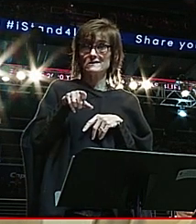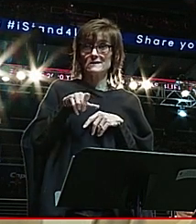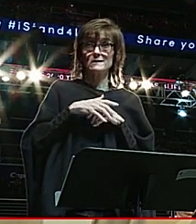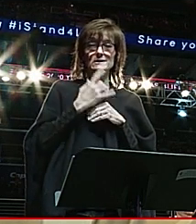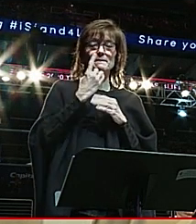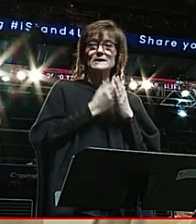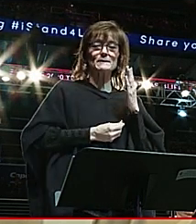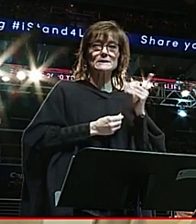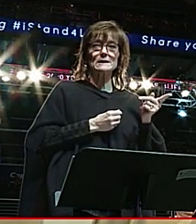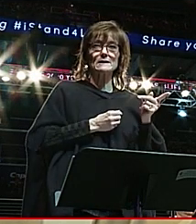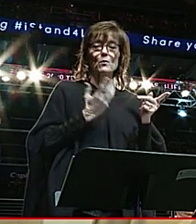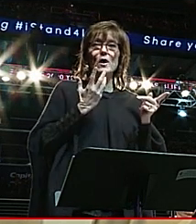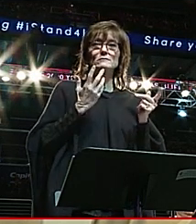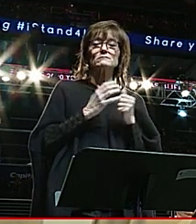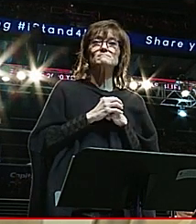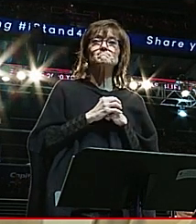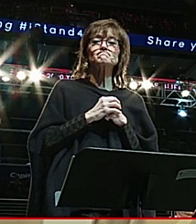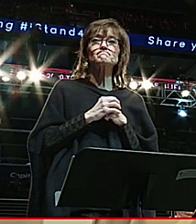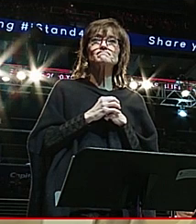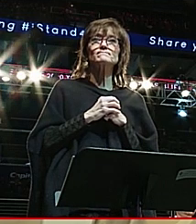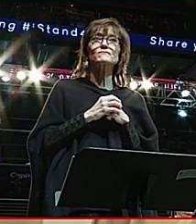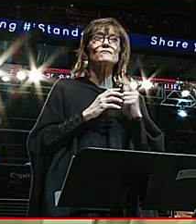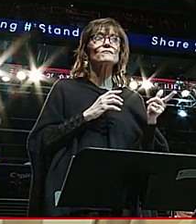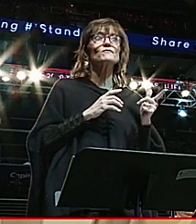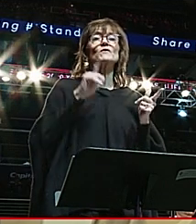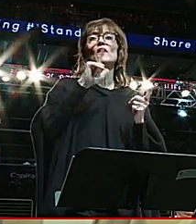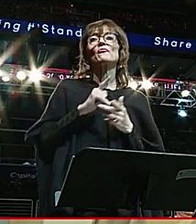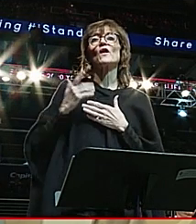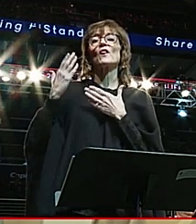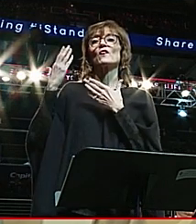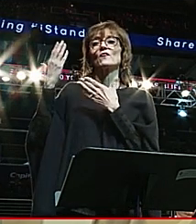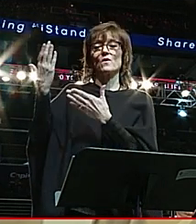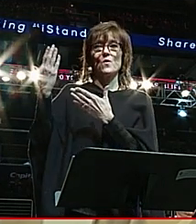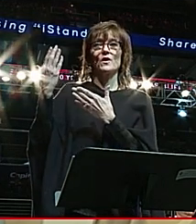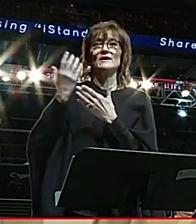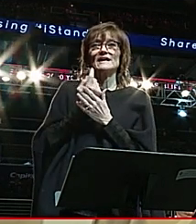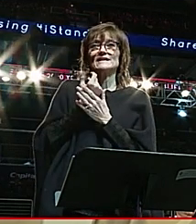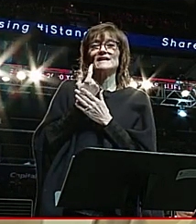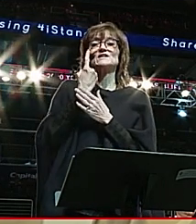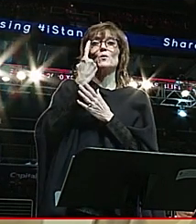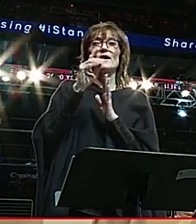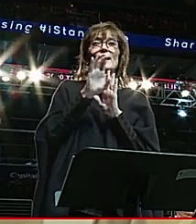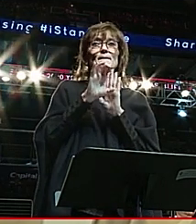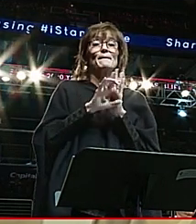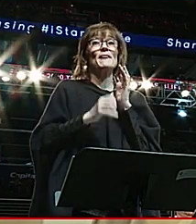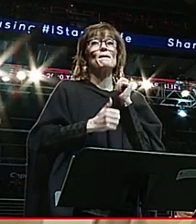There is something missing, isn't there? The Lord omits one of the commandments, most notably the